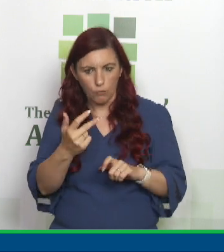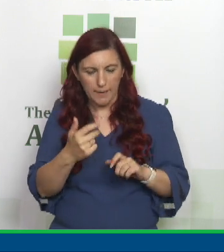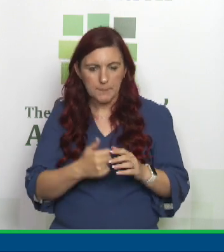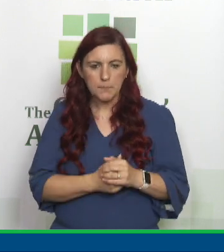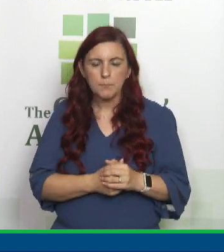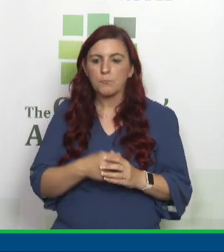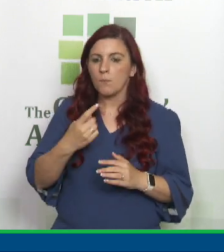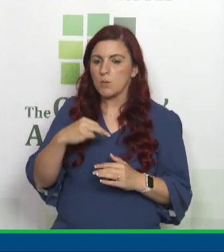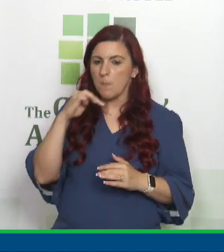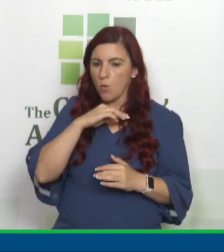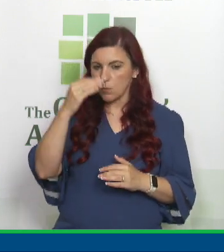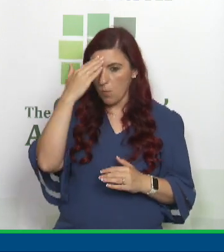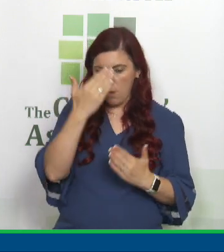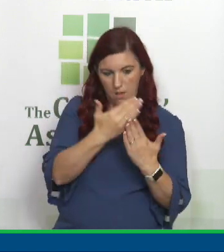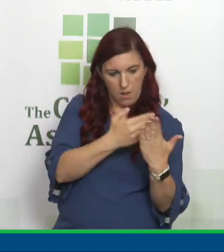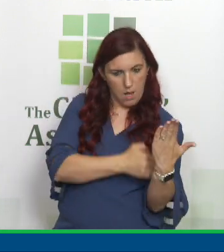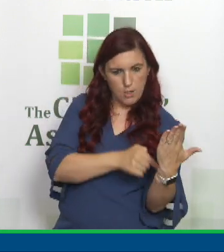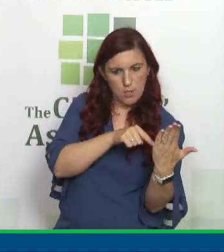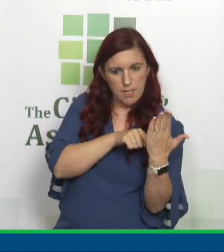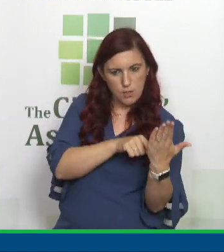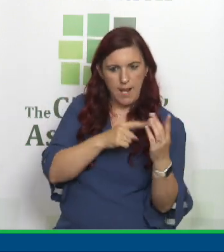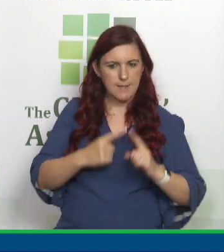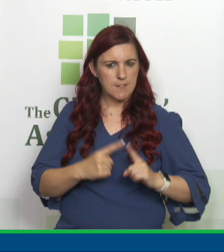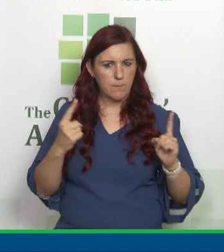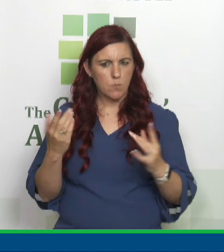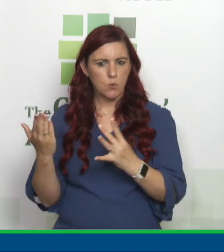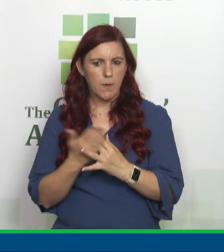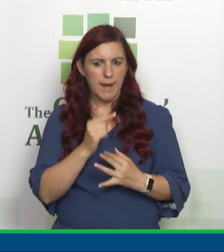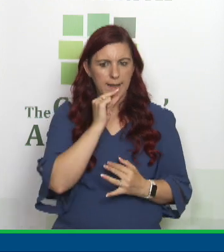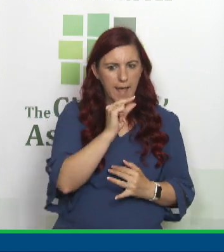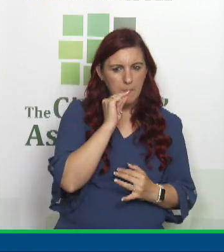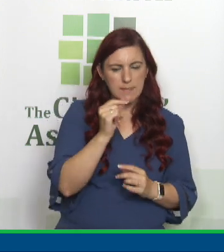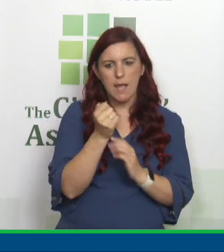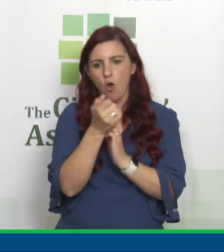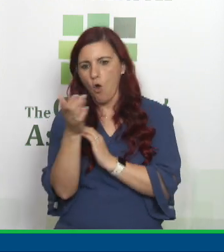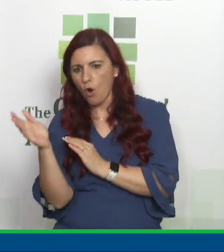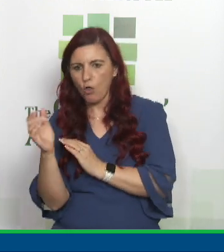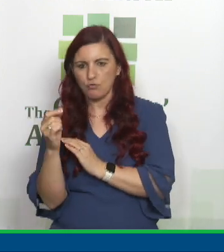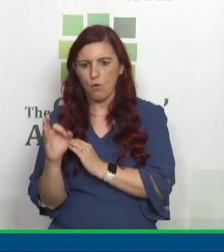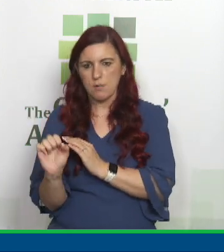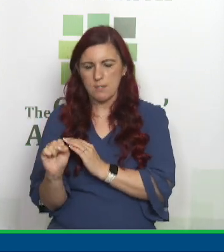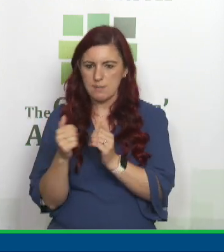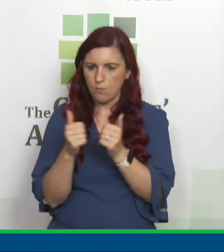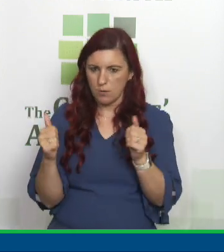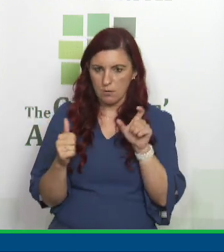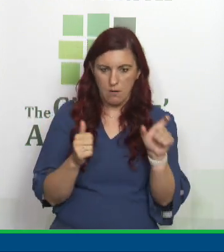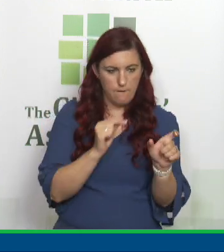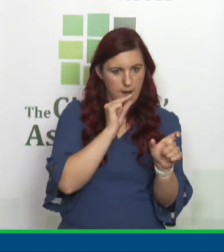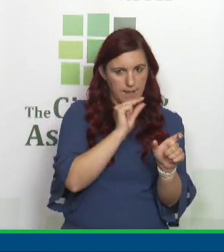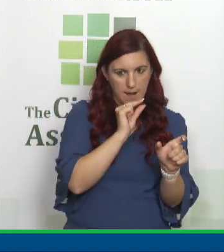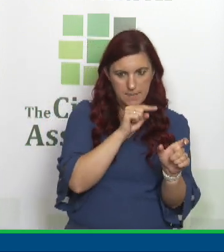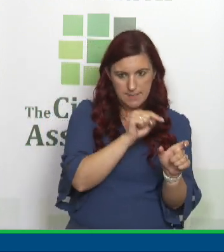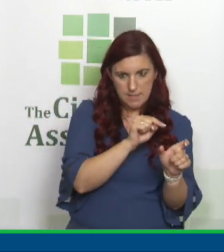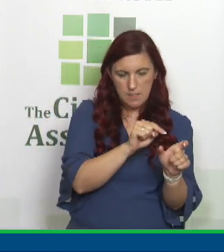It is important to know that the legislation differentiates between cannabis and all other drugs. For